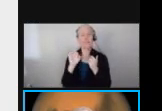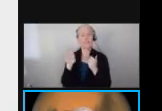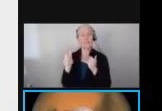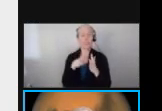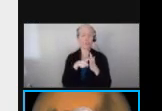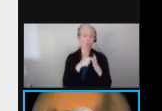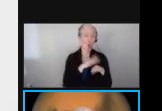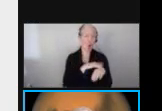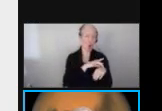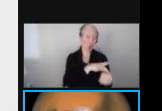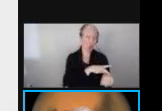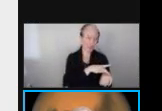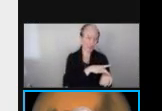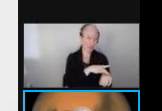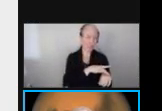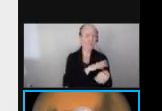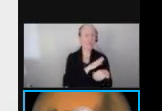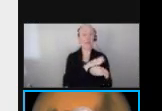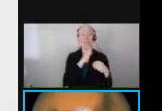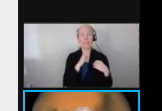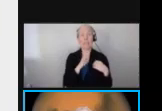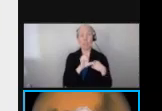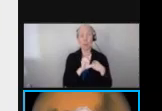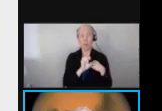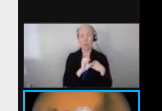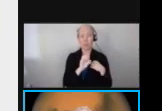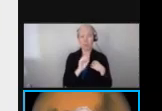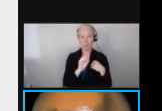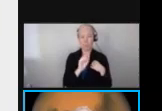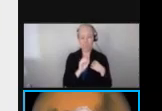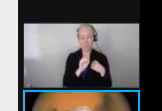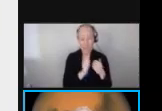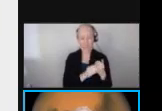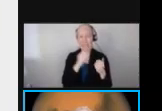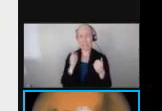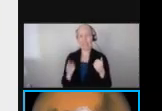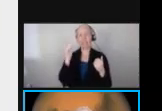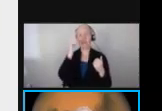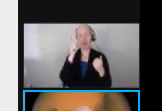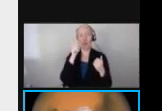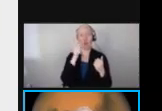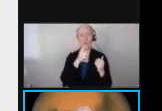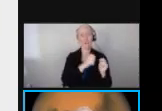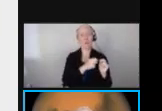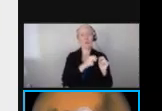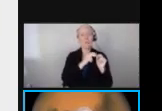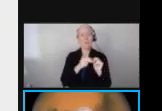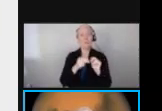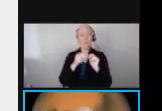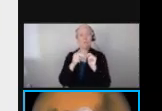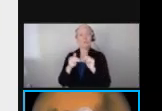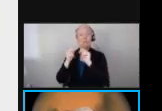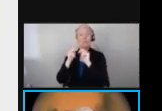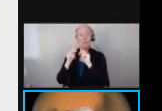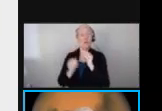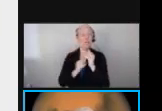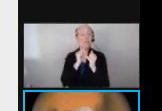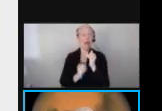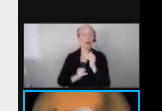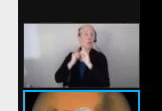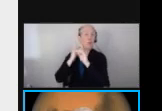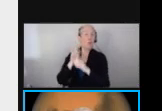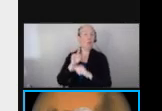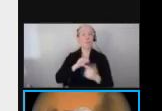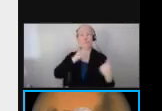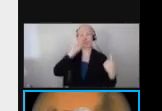do work on low Earth orbit, and then we'll be doing lunar missions, all to help us get to Mars. What we do on Earth is